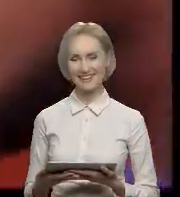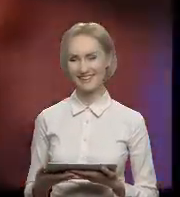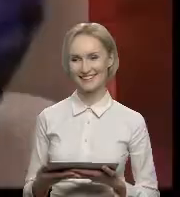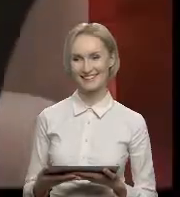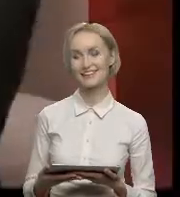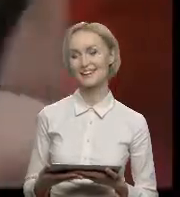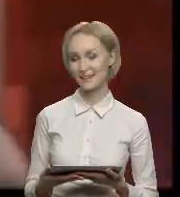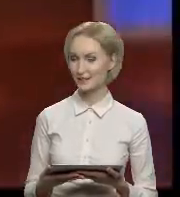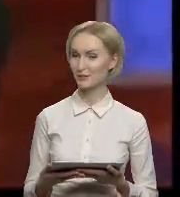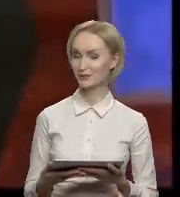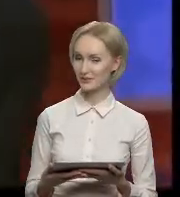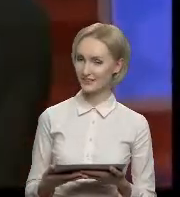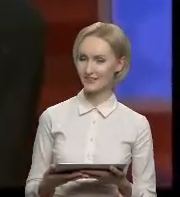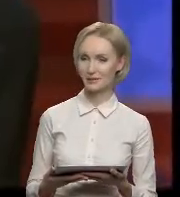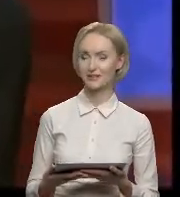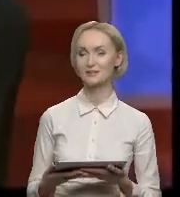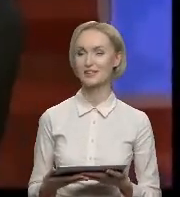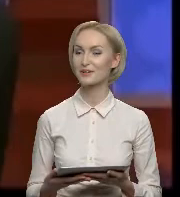What type of friend?